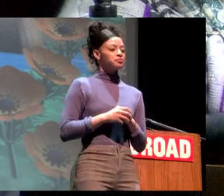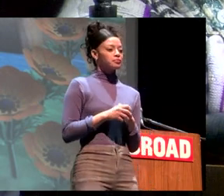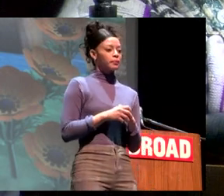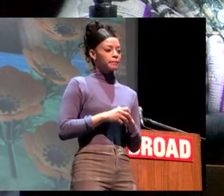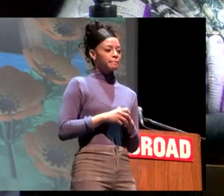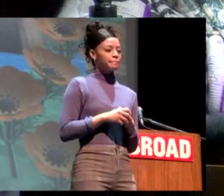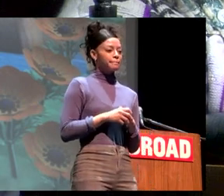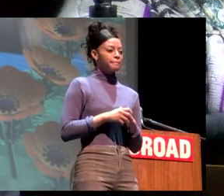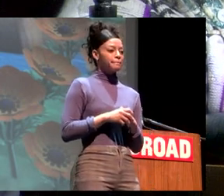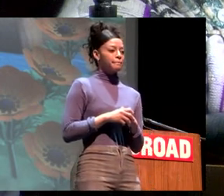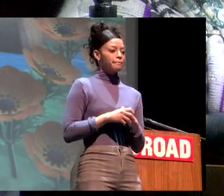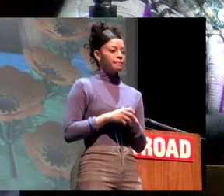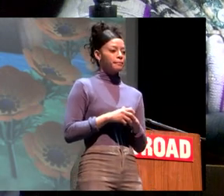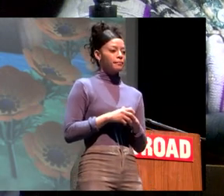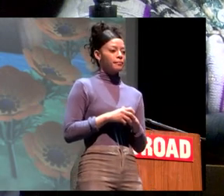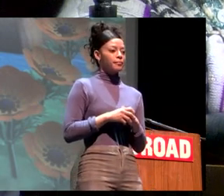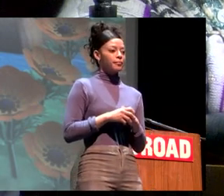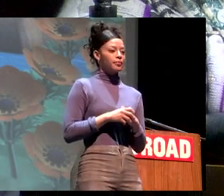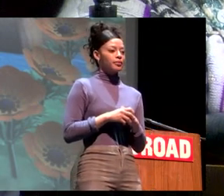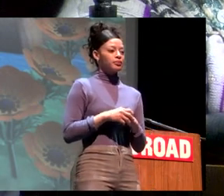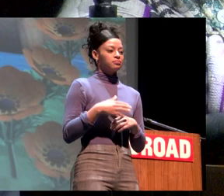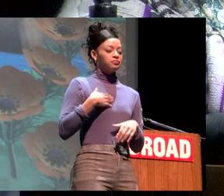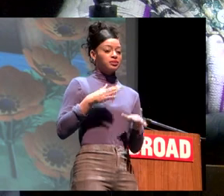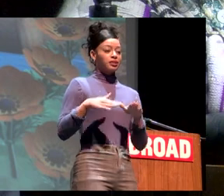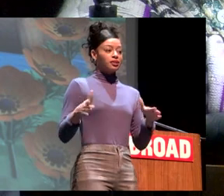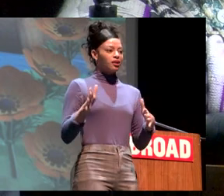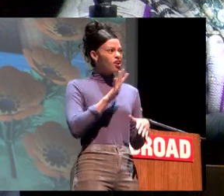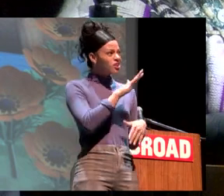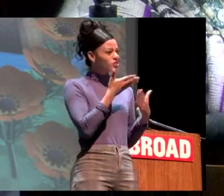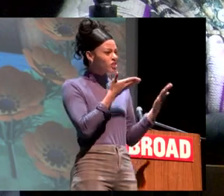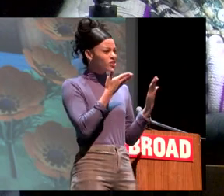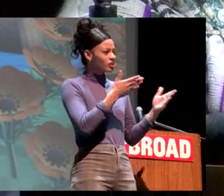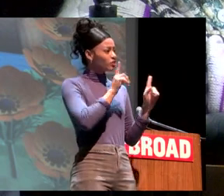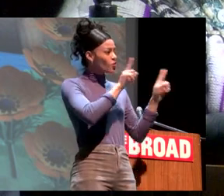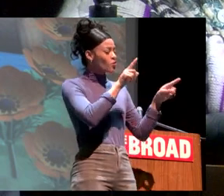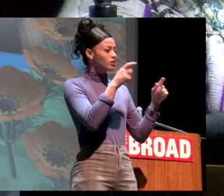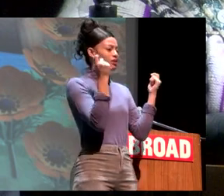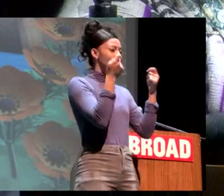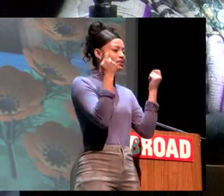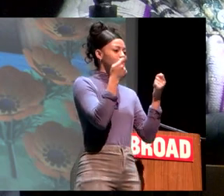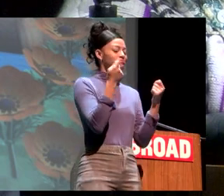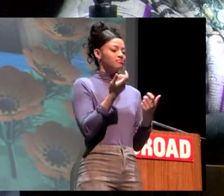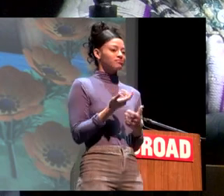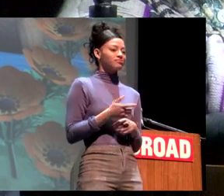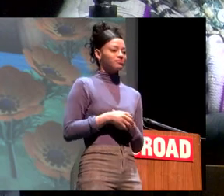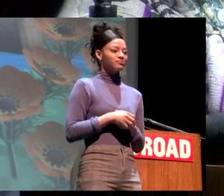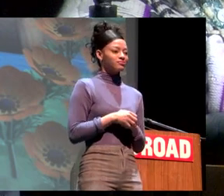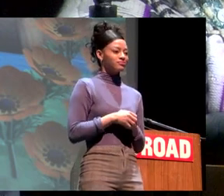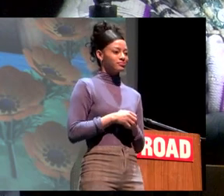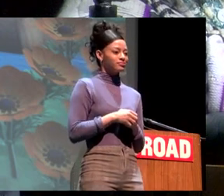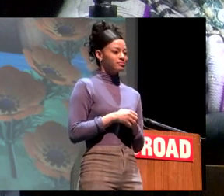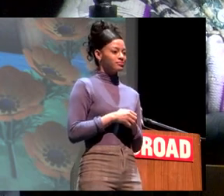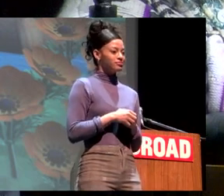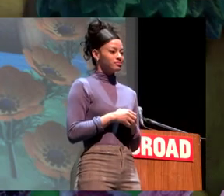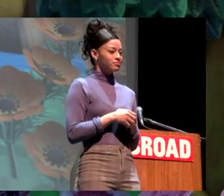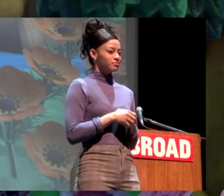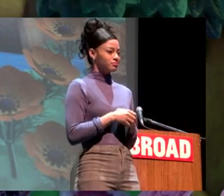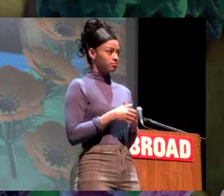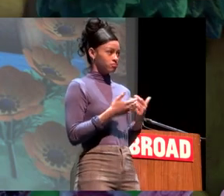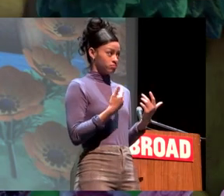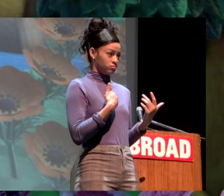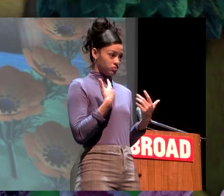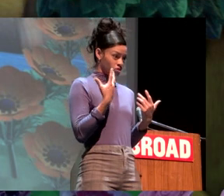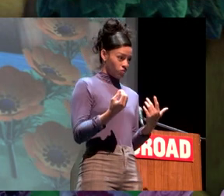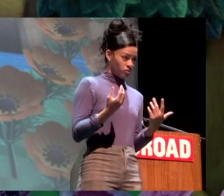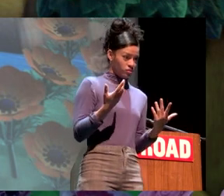And I thought, "Oh, it's during pandemic, so they're doing fireworks. Okay, I'll go." And then she told me it's on an island, and I